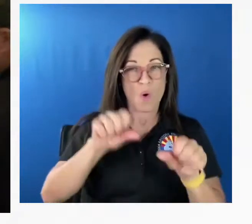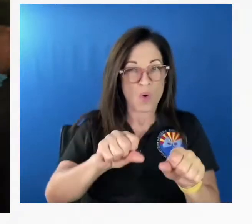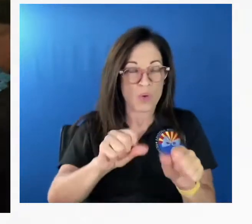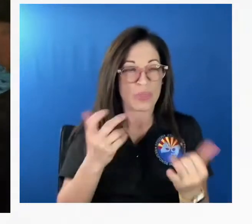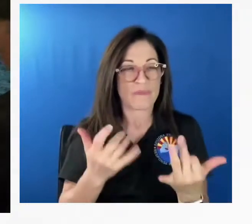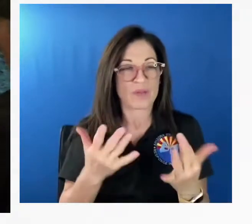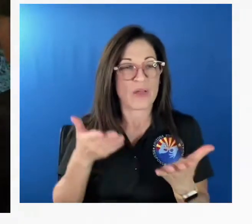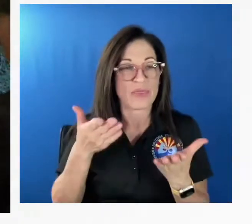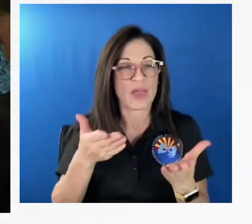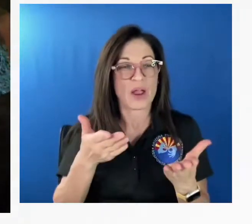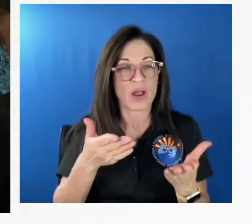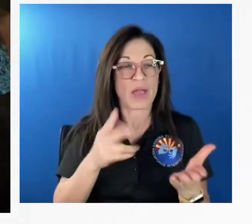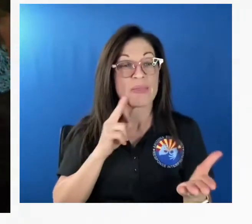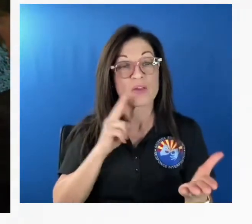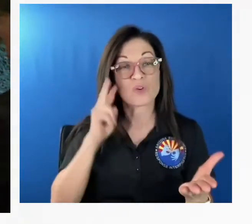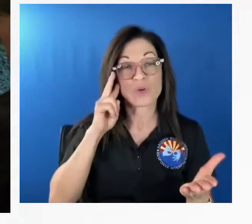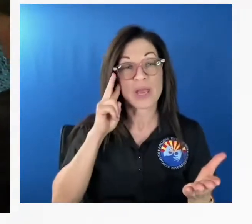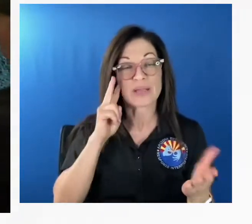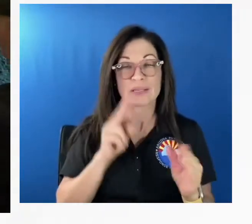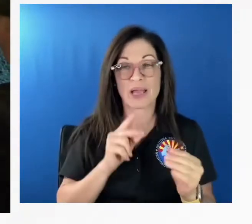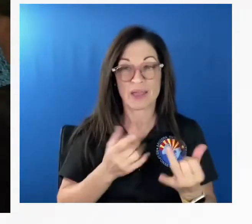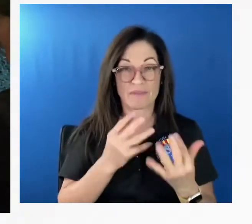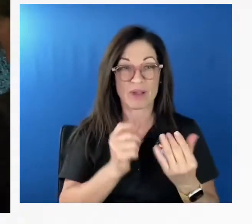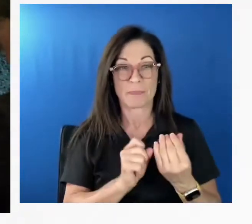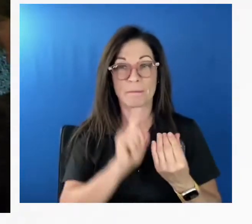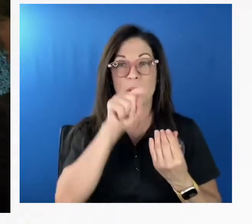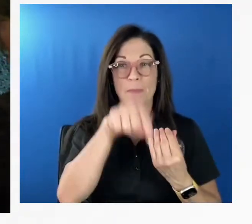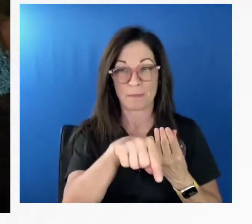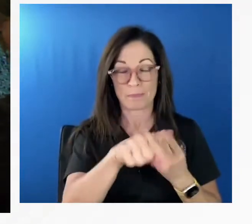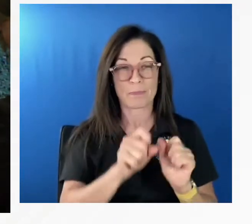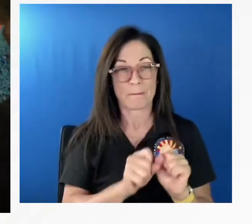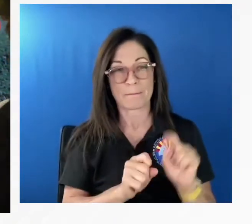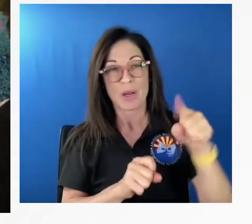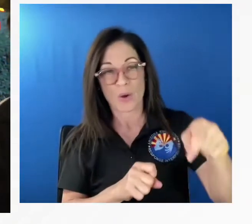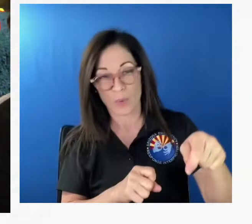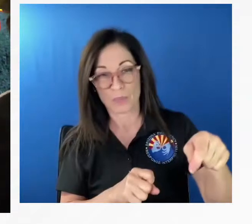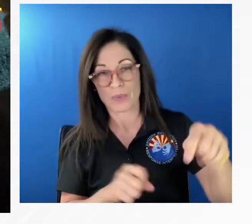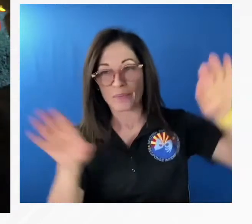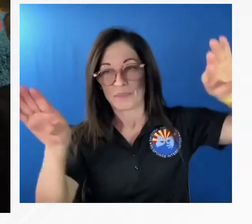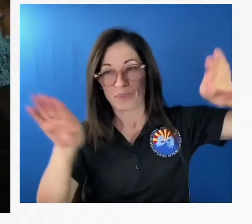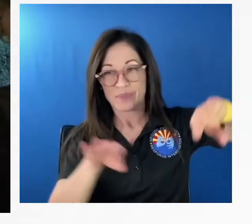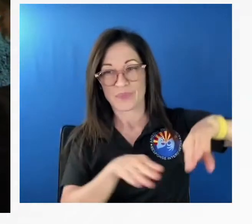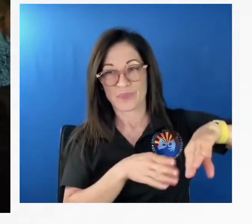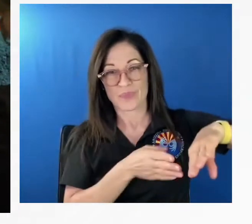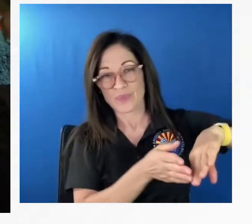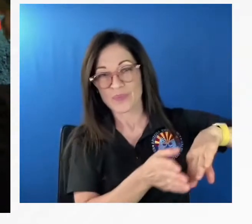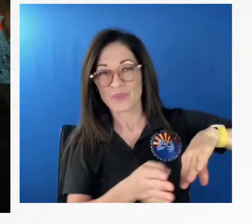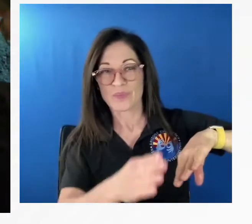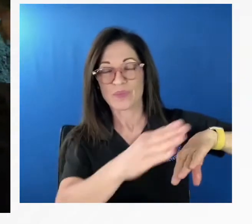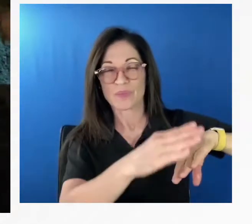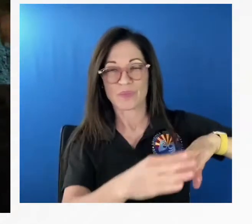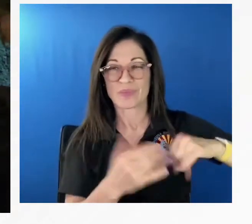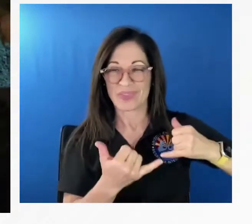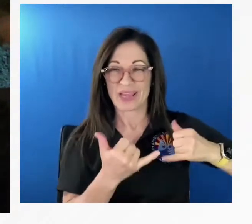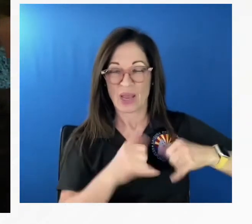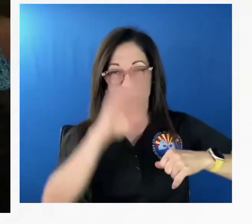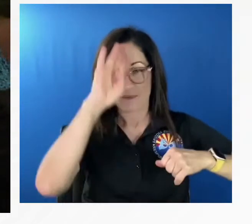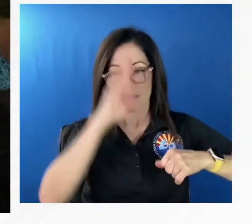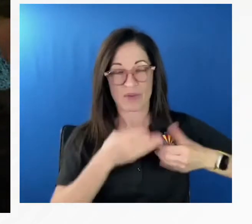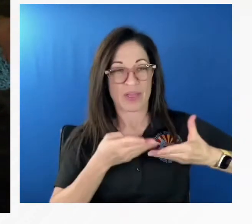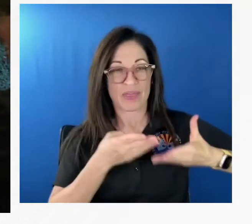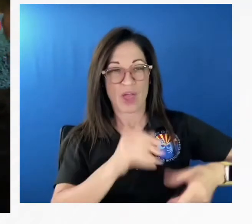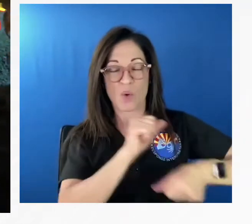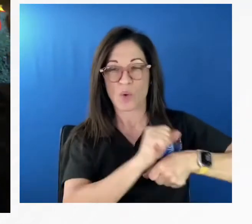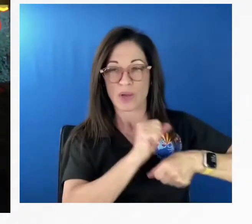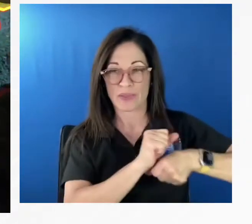a couple days ago, it spotted right across where the spine comes down the Horse Creek drainage. And currently crews are working in there, and retardant